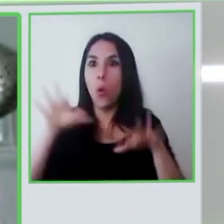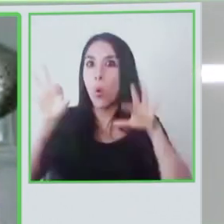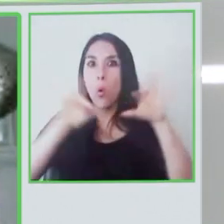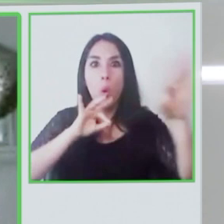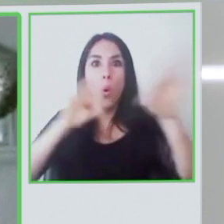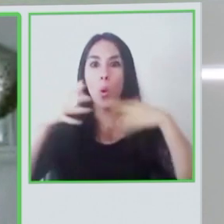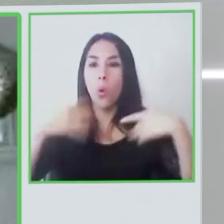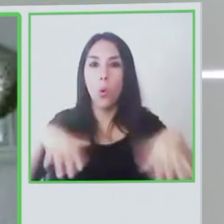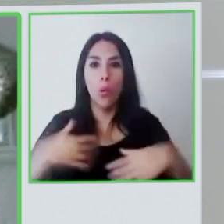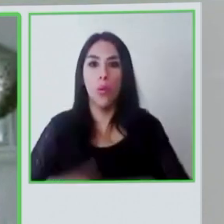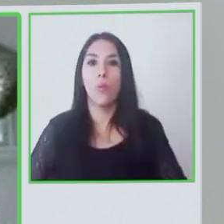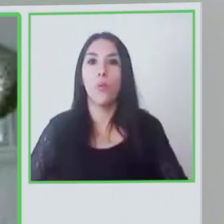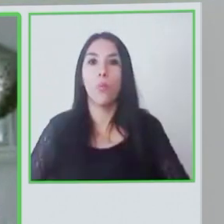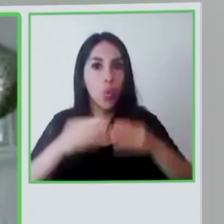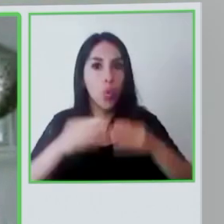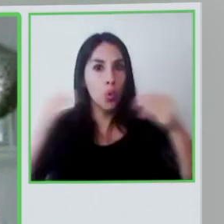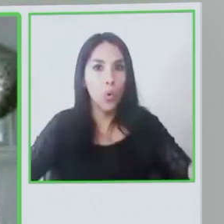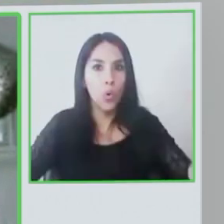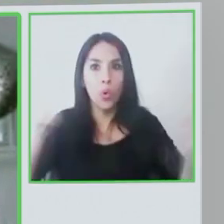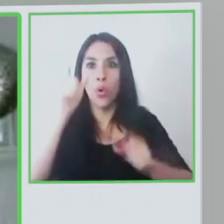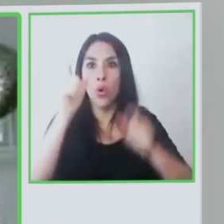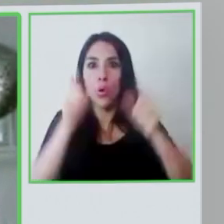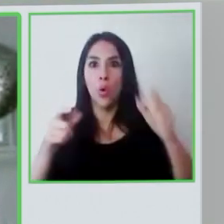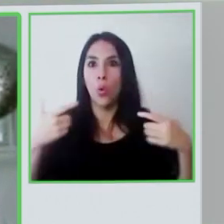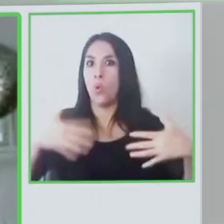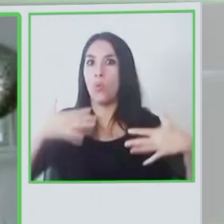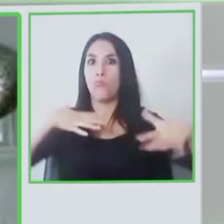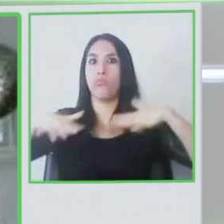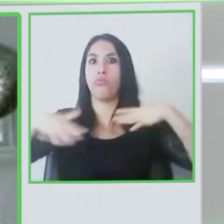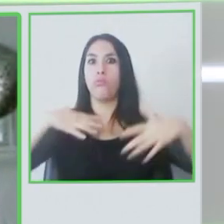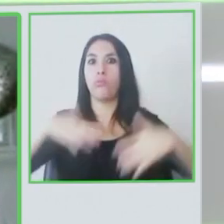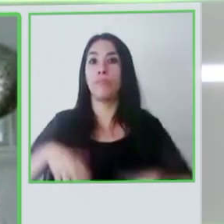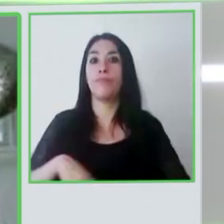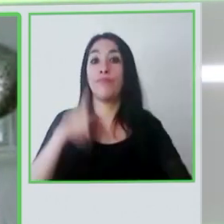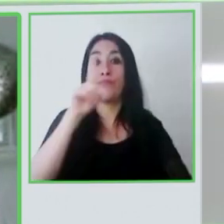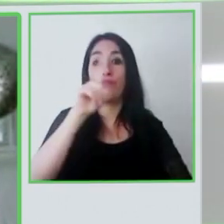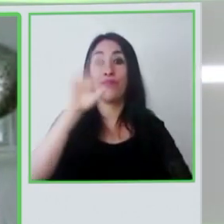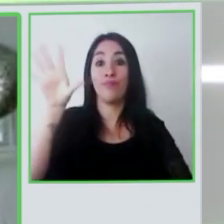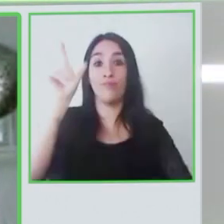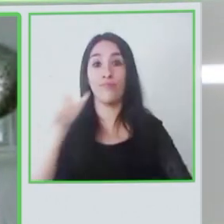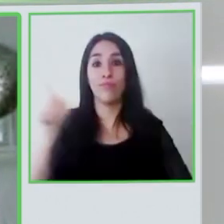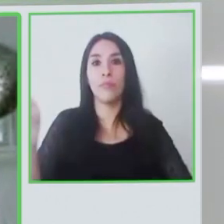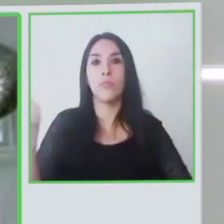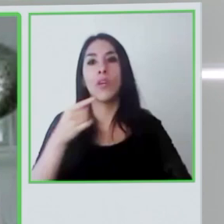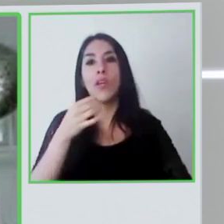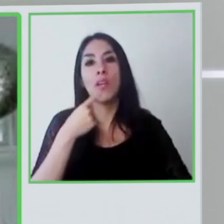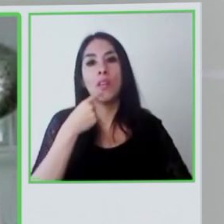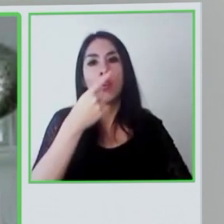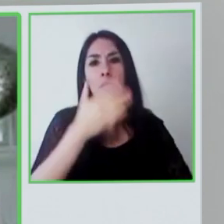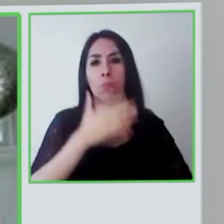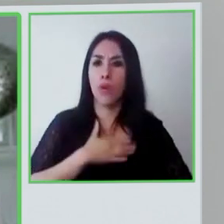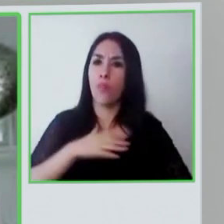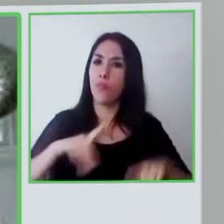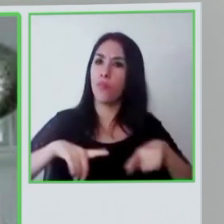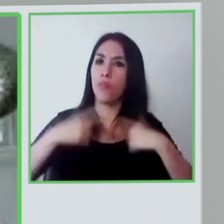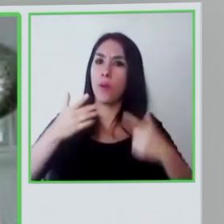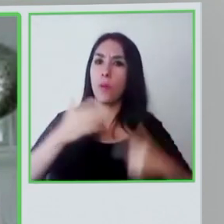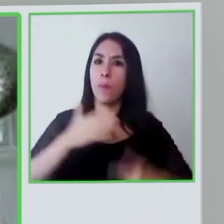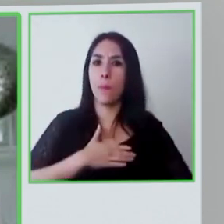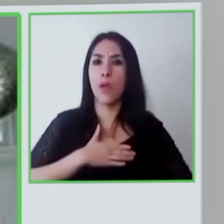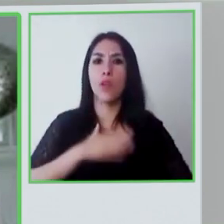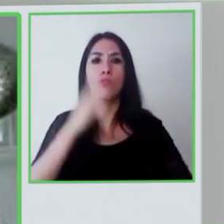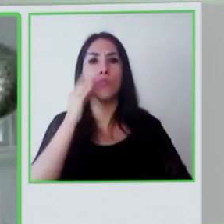thousands of answers about this day, about this story that was told, an individual story, and it started to grow and grow and